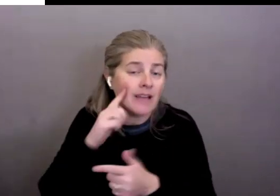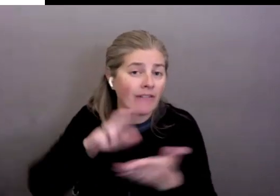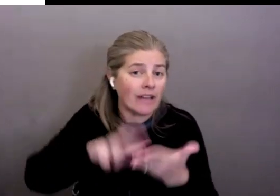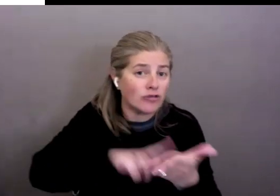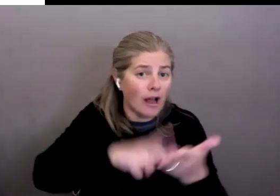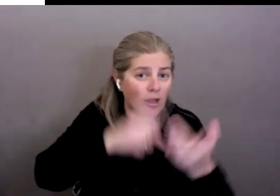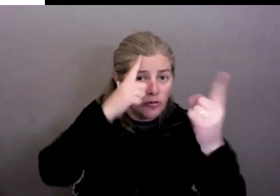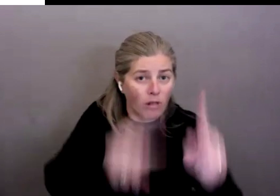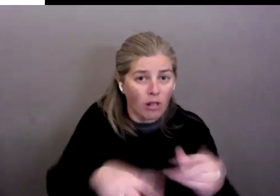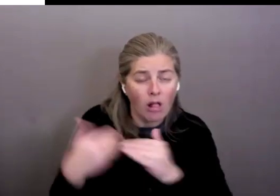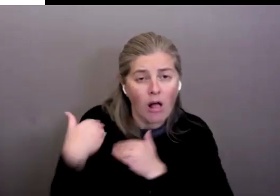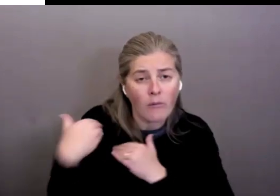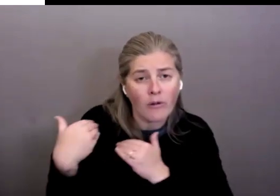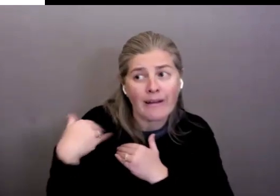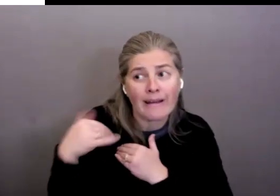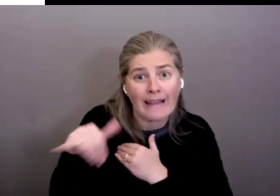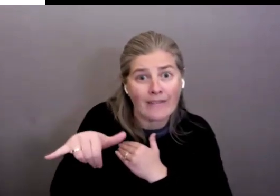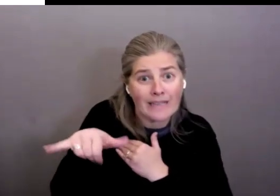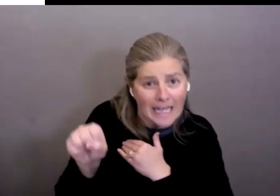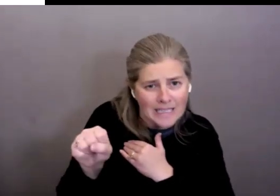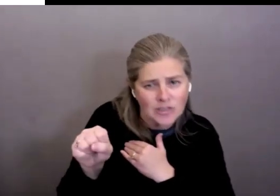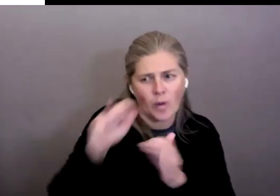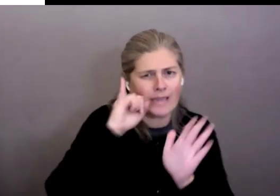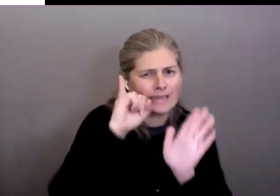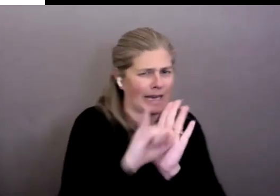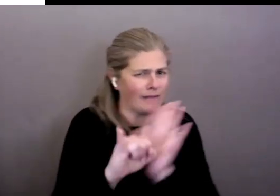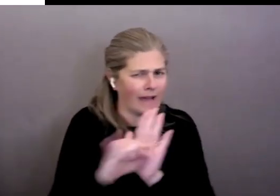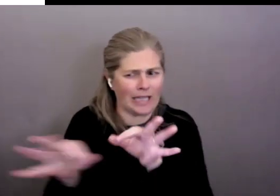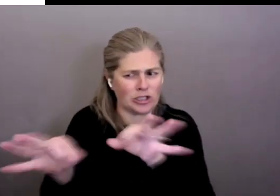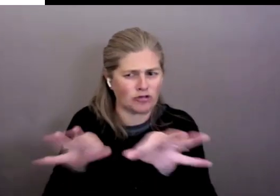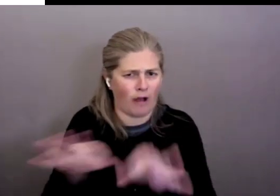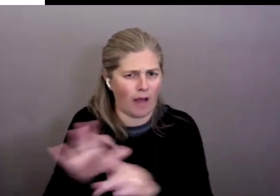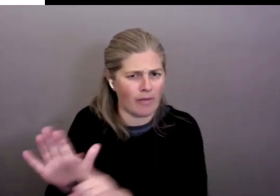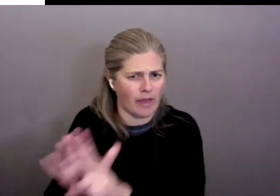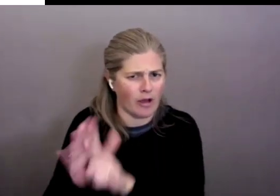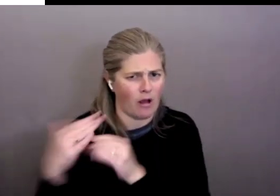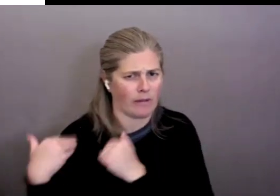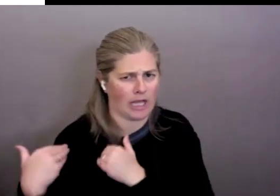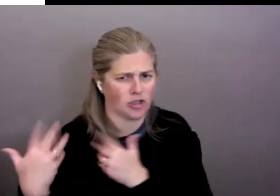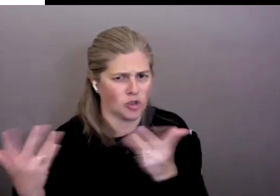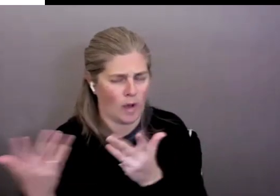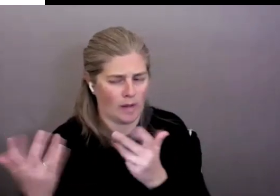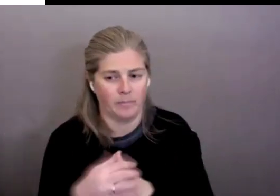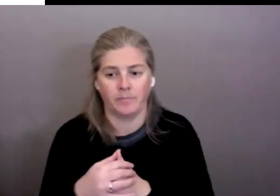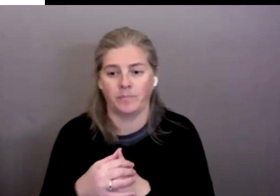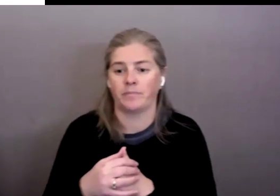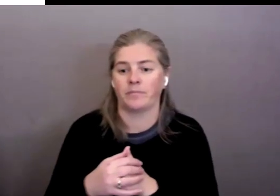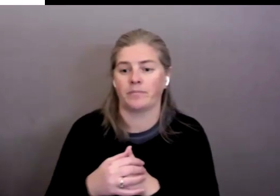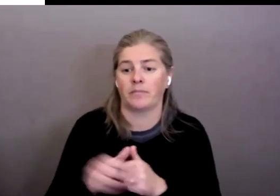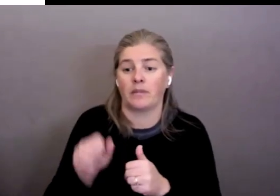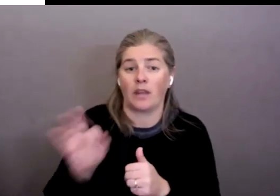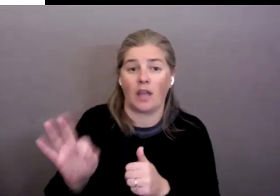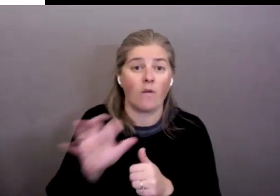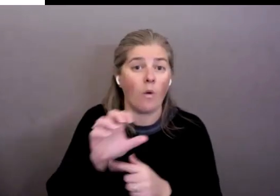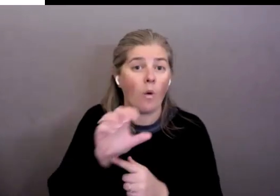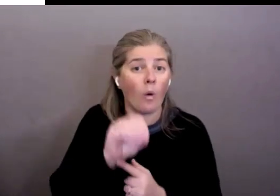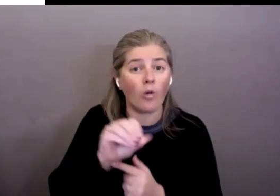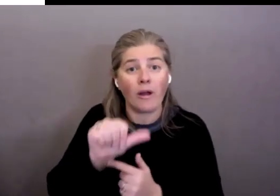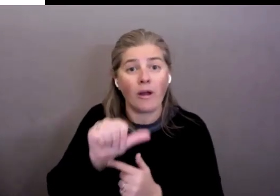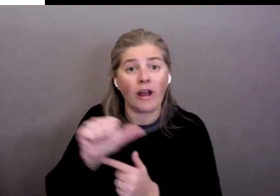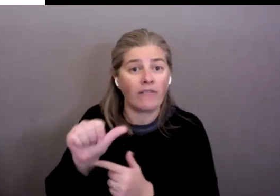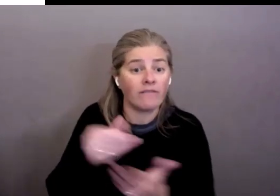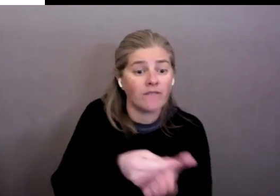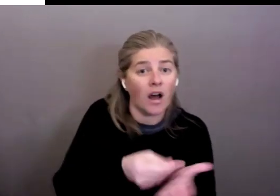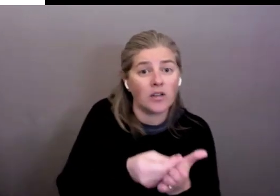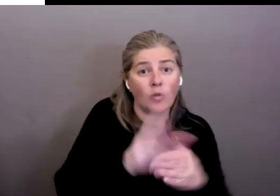agreement, and if yes, you identify them and describe their obligations. You indicate whether Older Americans Act funds or